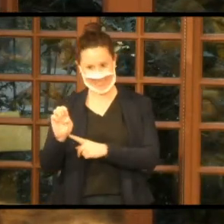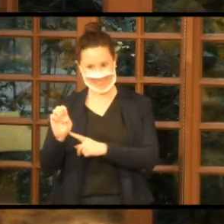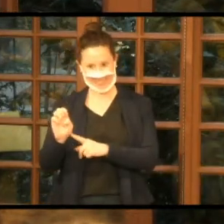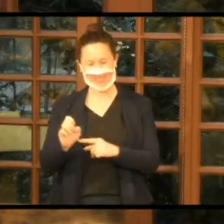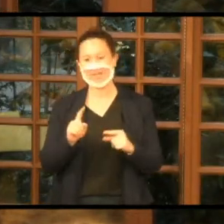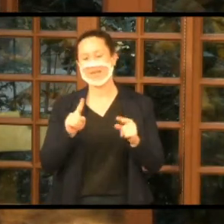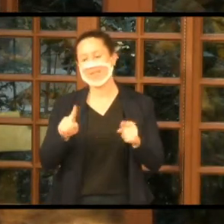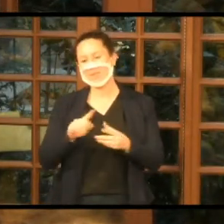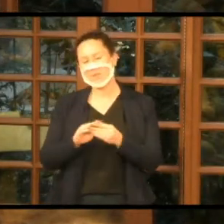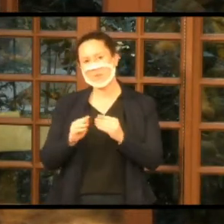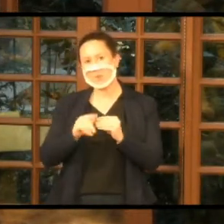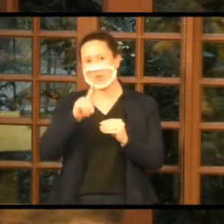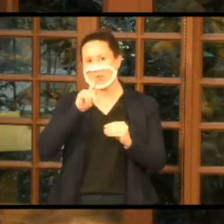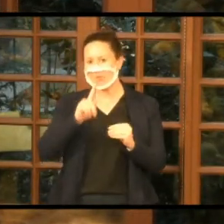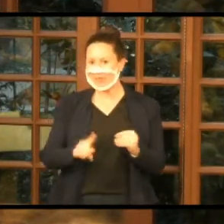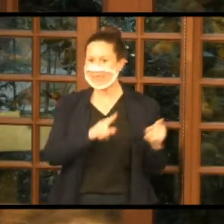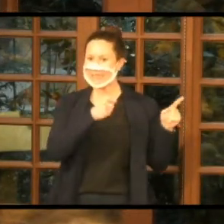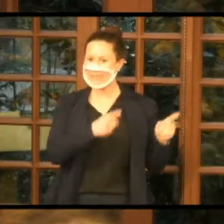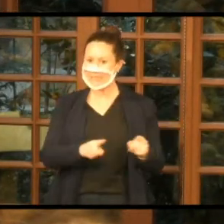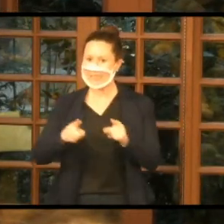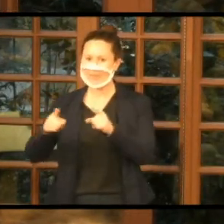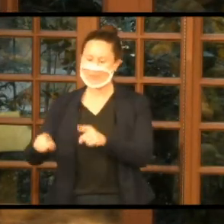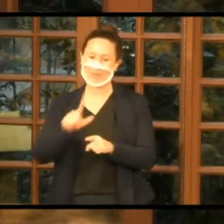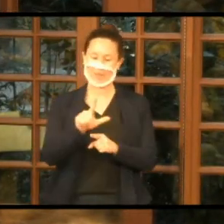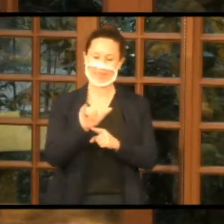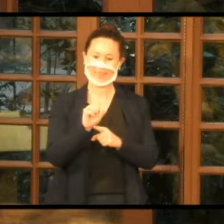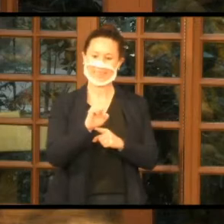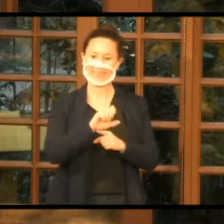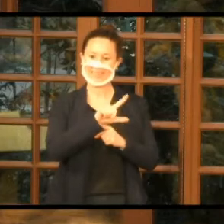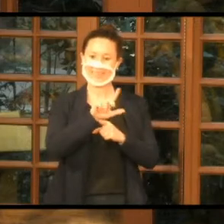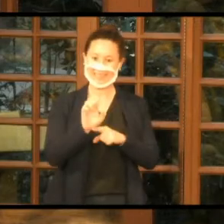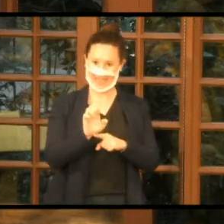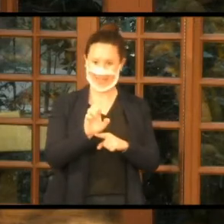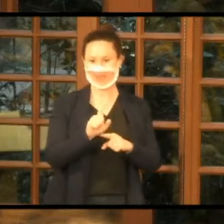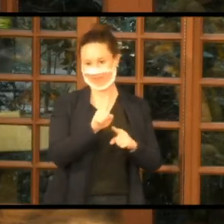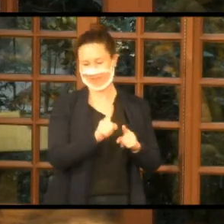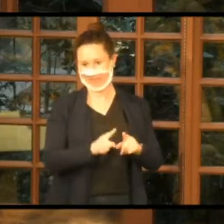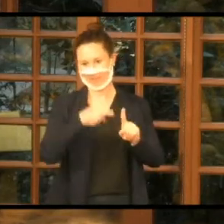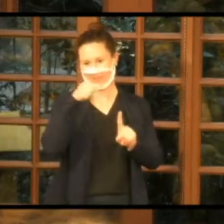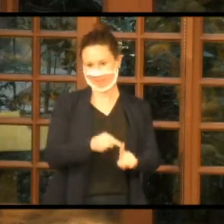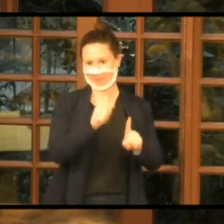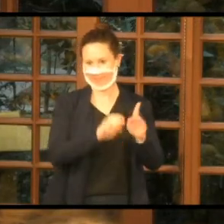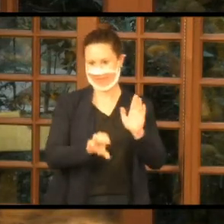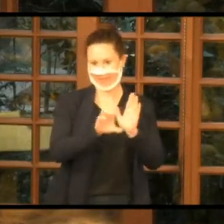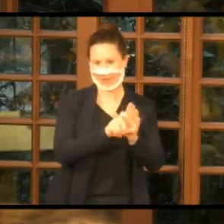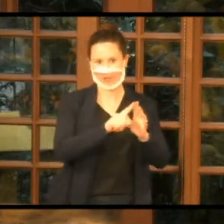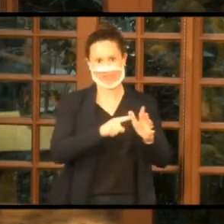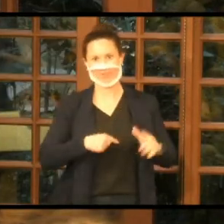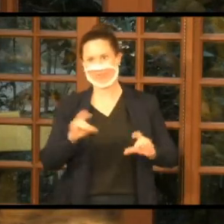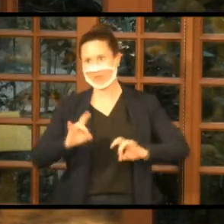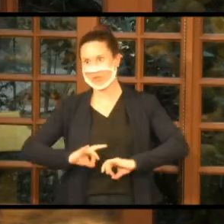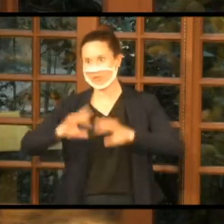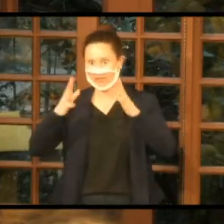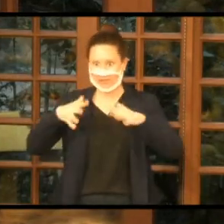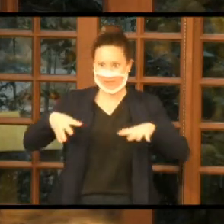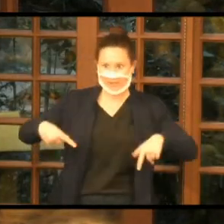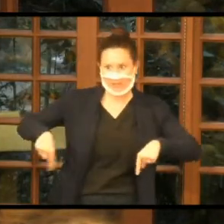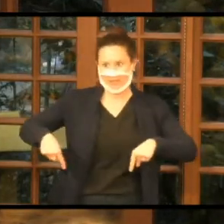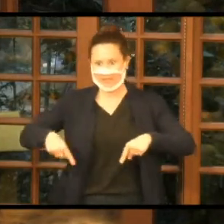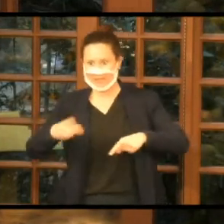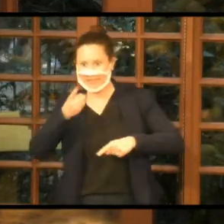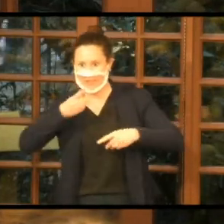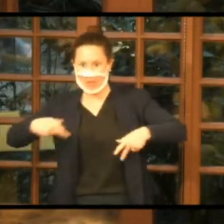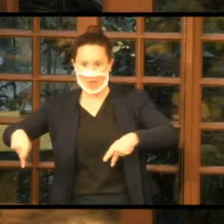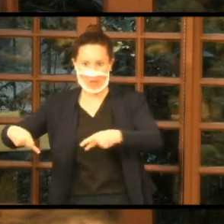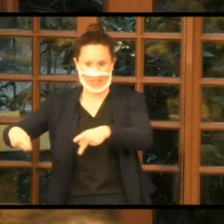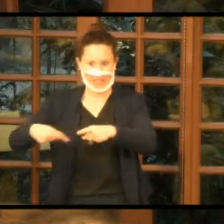over the... Lizelle Belmont, who's the protagonist, is having this doomed dinner party. And so she spends about half